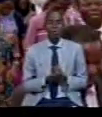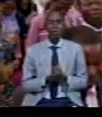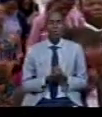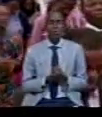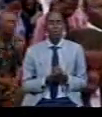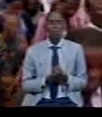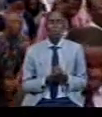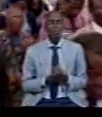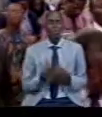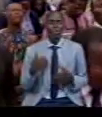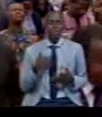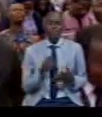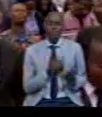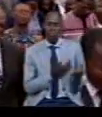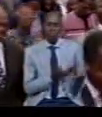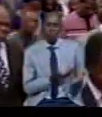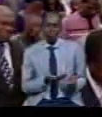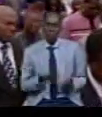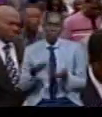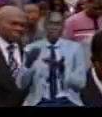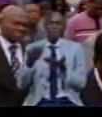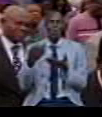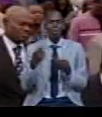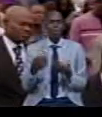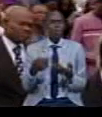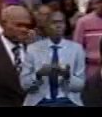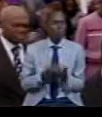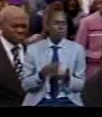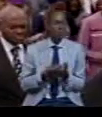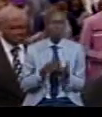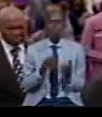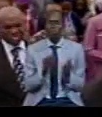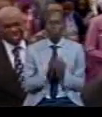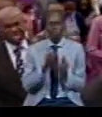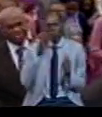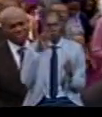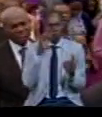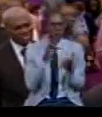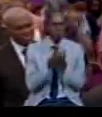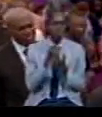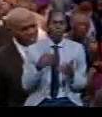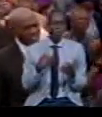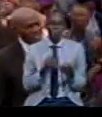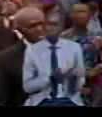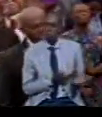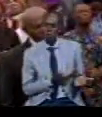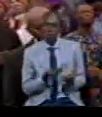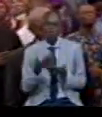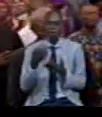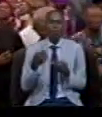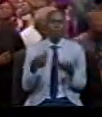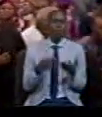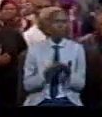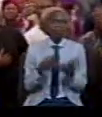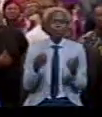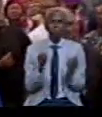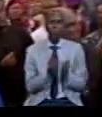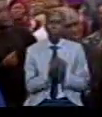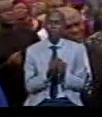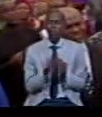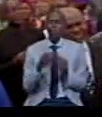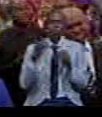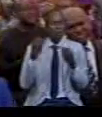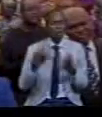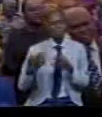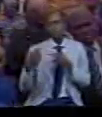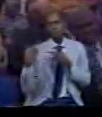We carry the gospel convincingly. We carry the gospel conscientiously. We carry the gospel with a lot of